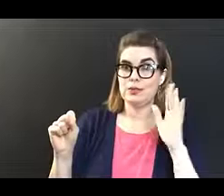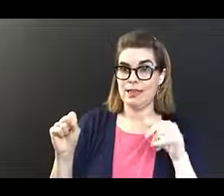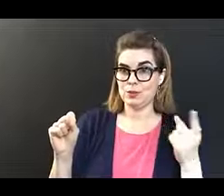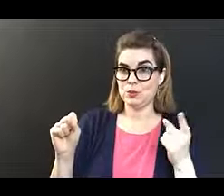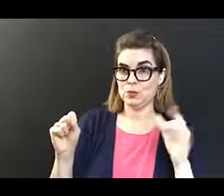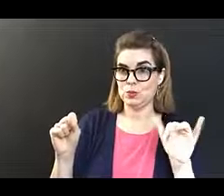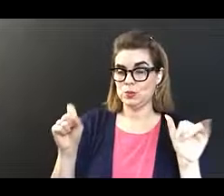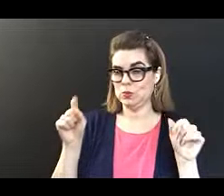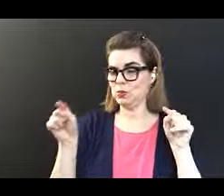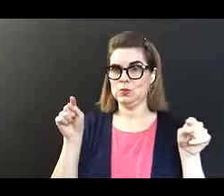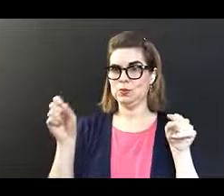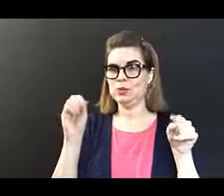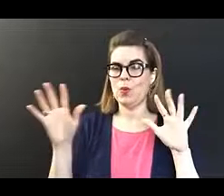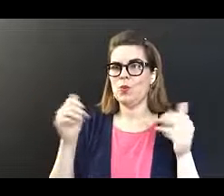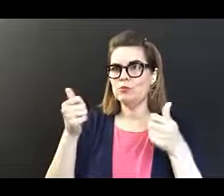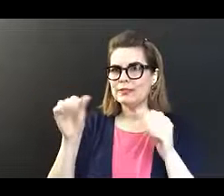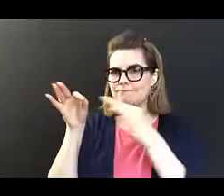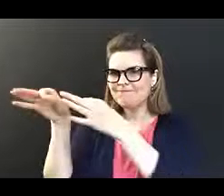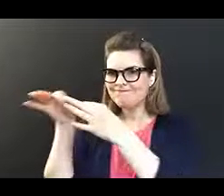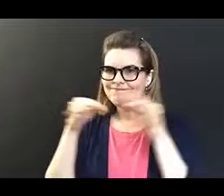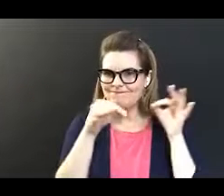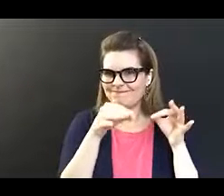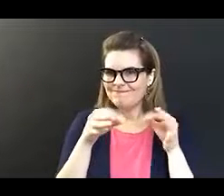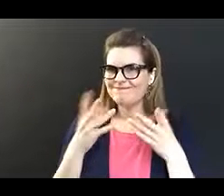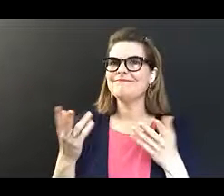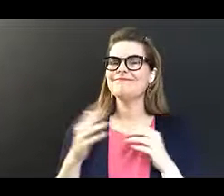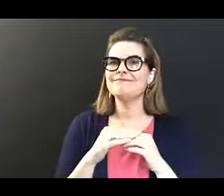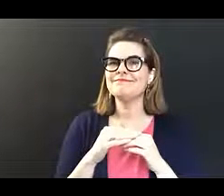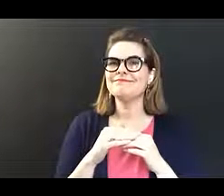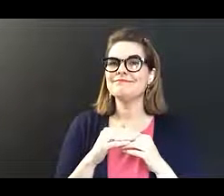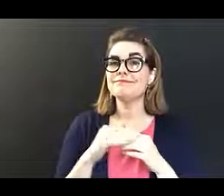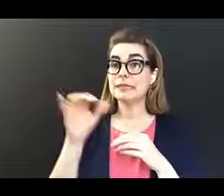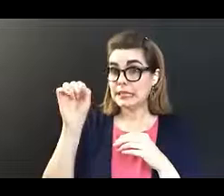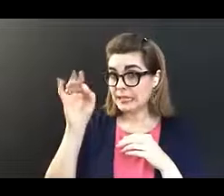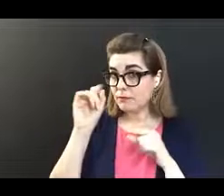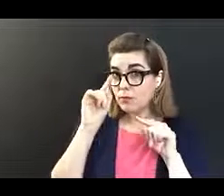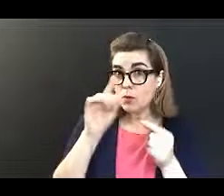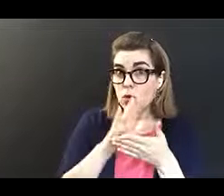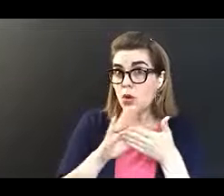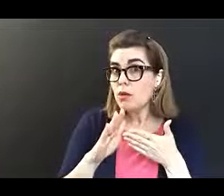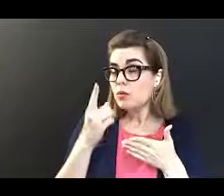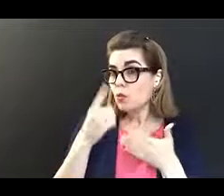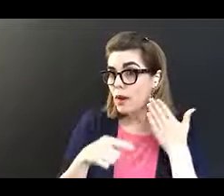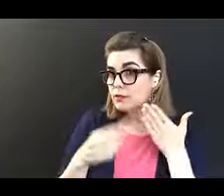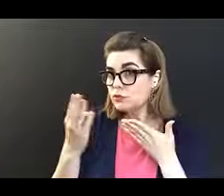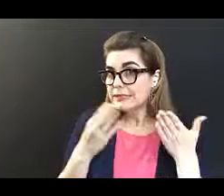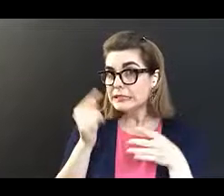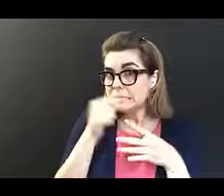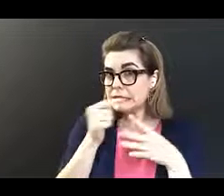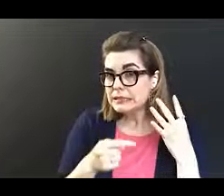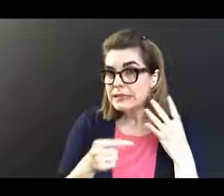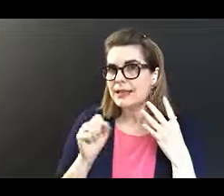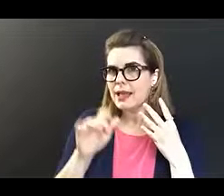the college. Different services that are available at the college, and then they can click on the links to access